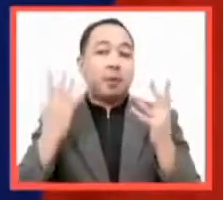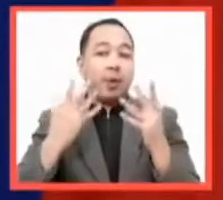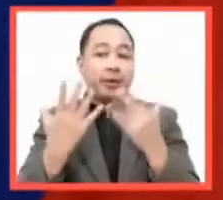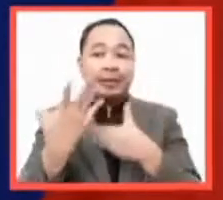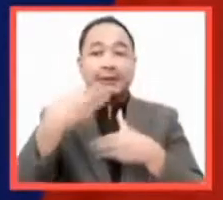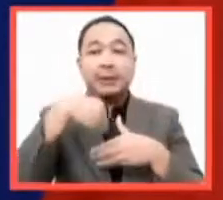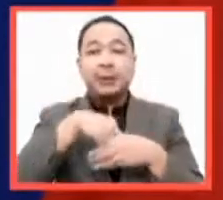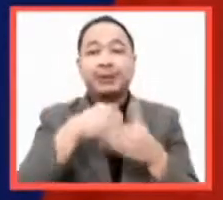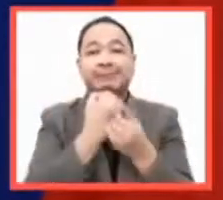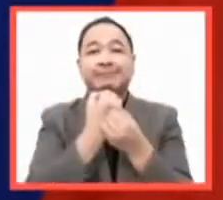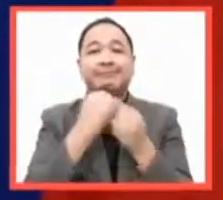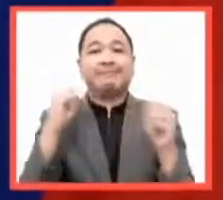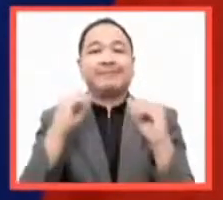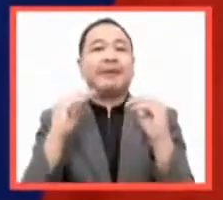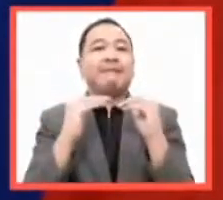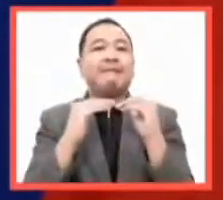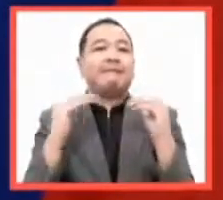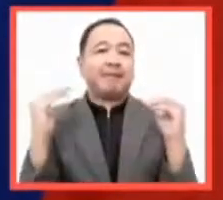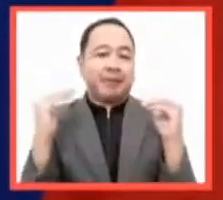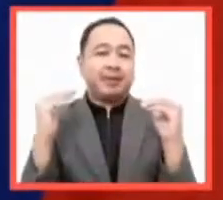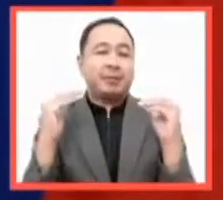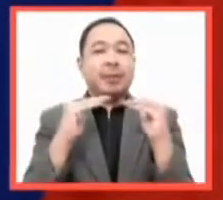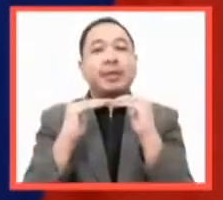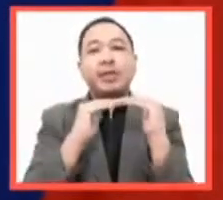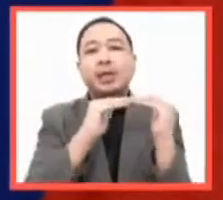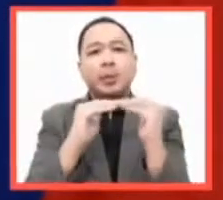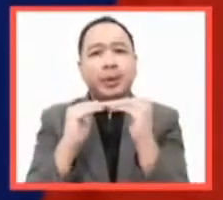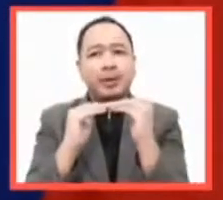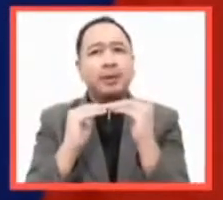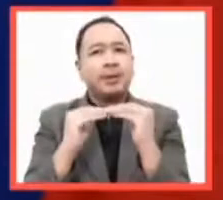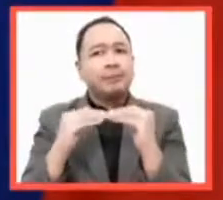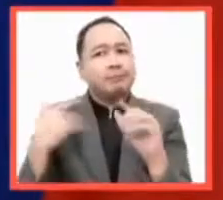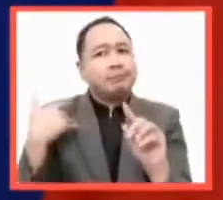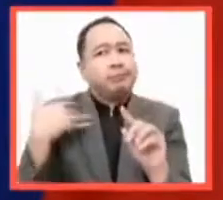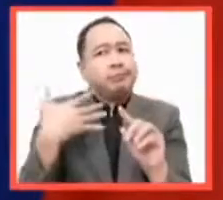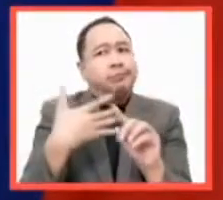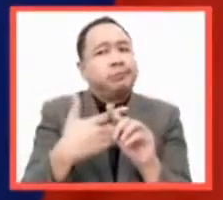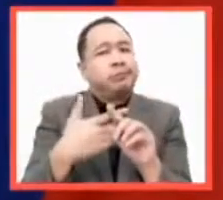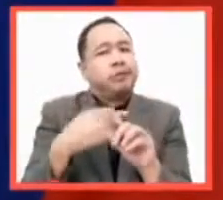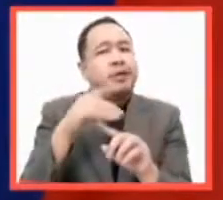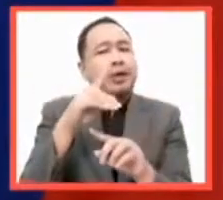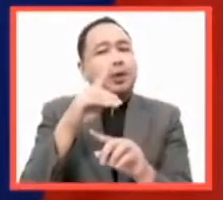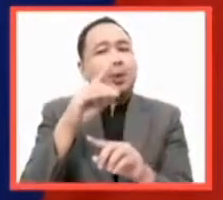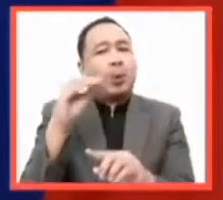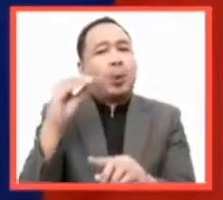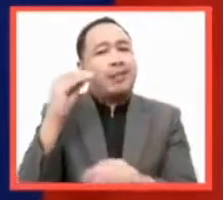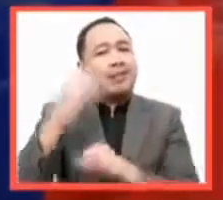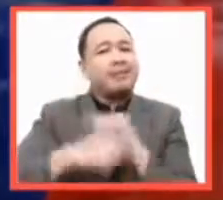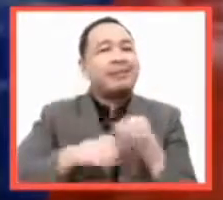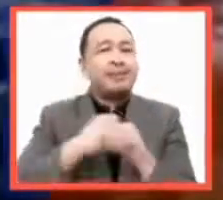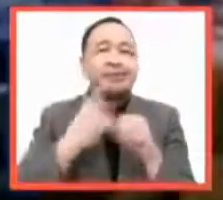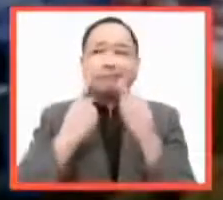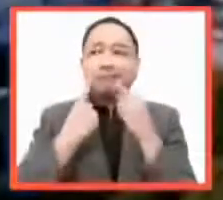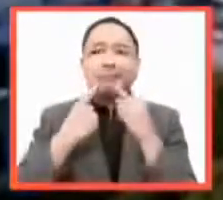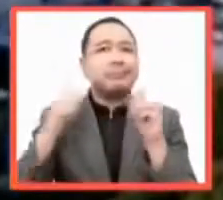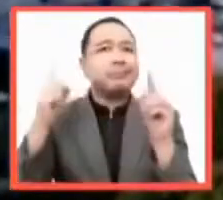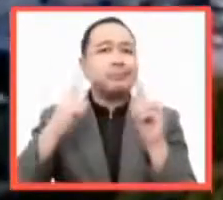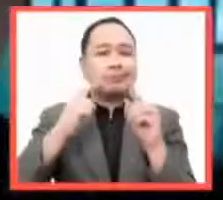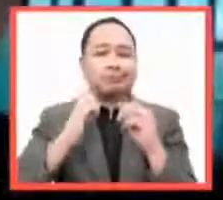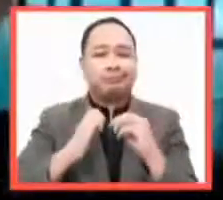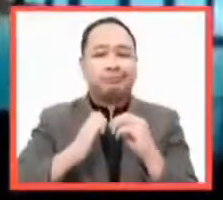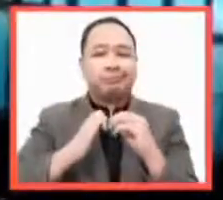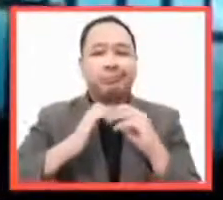equality. We have made significant strides on this after more than a century of nation